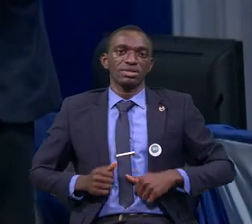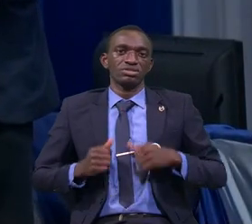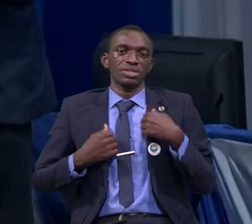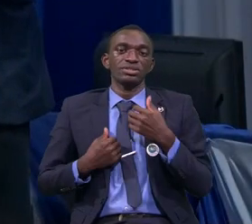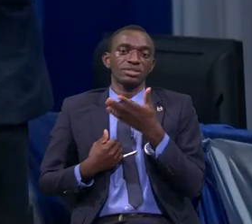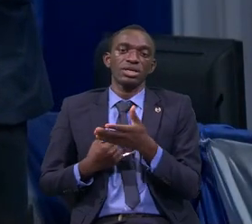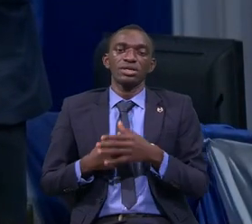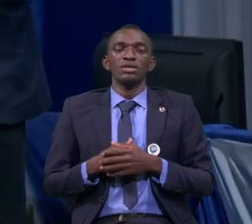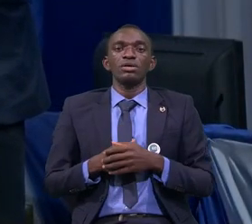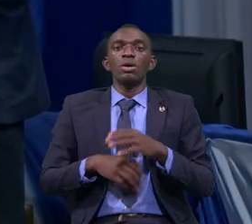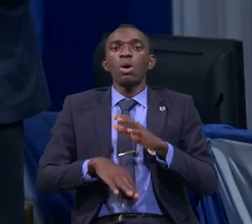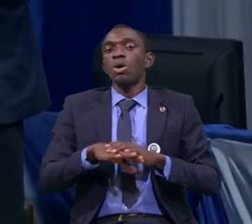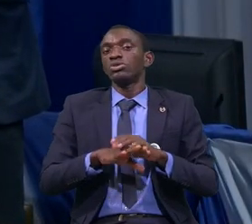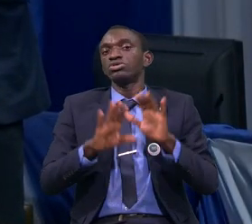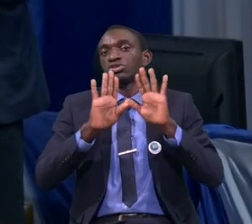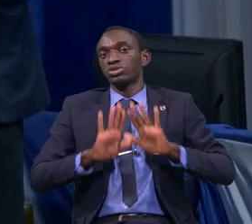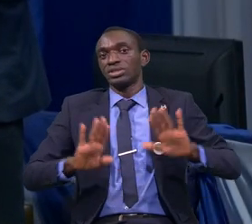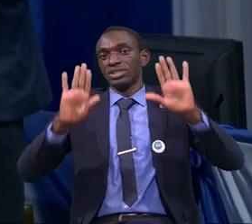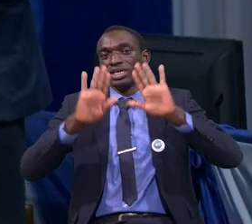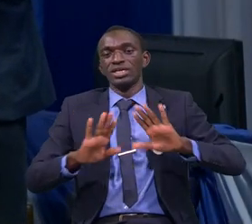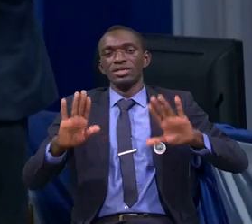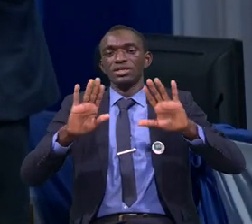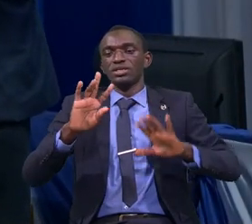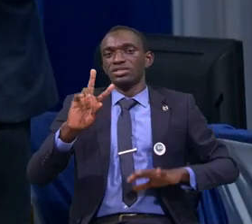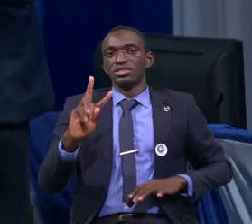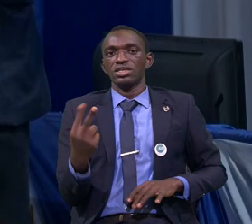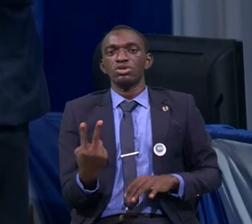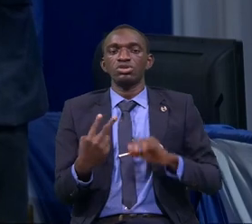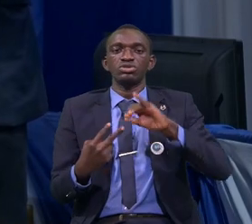going to have a believer's banquet.